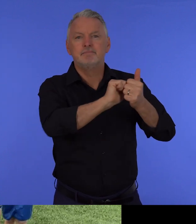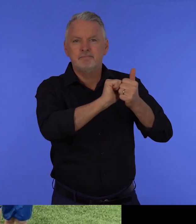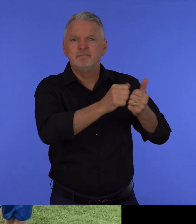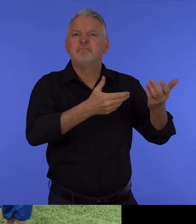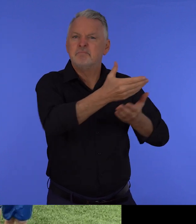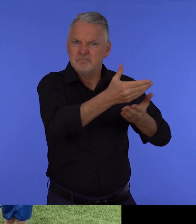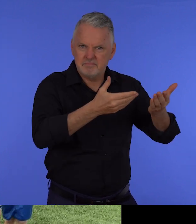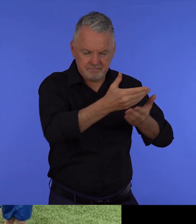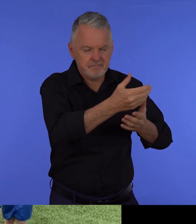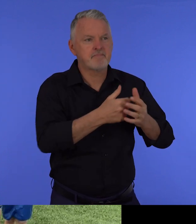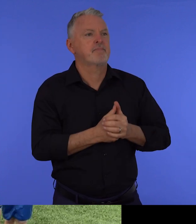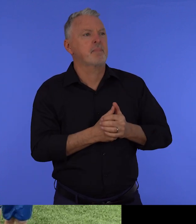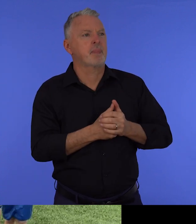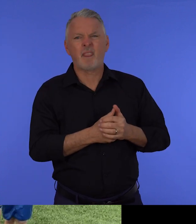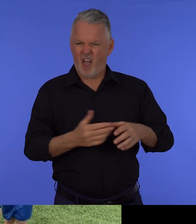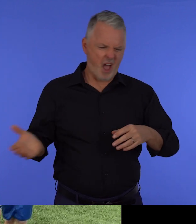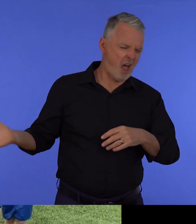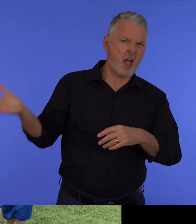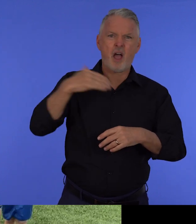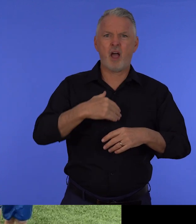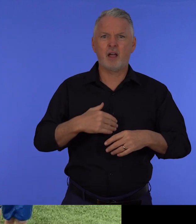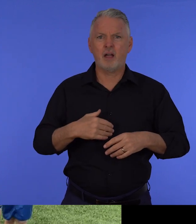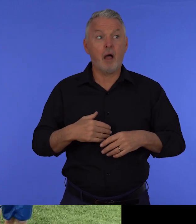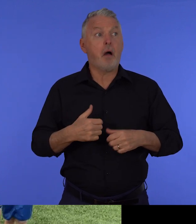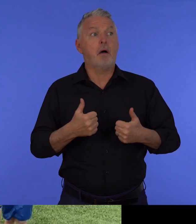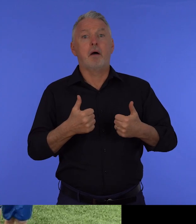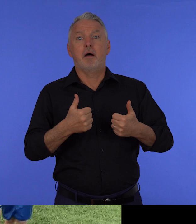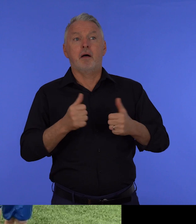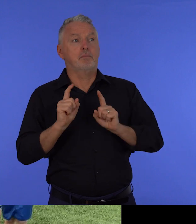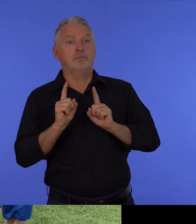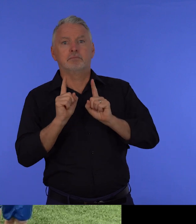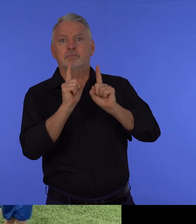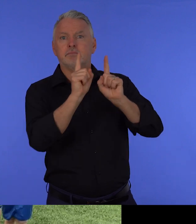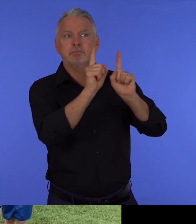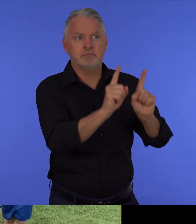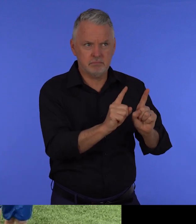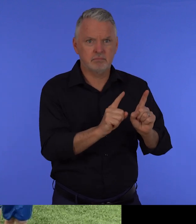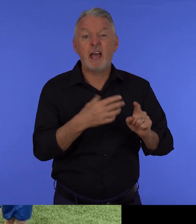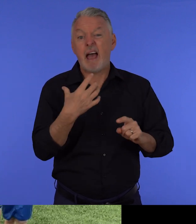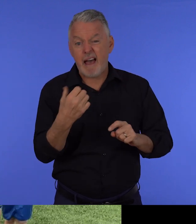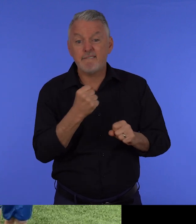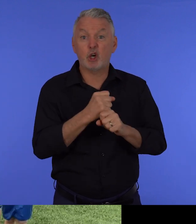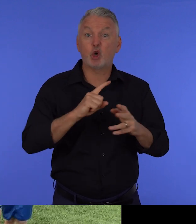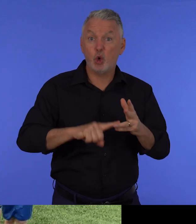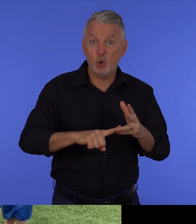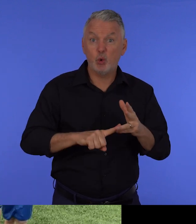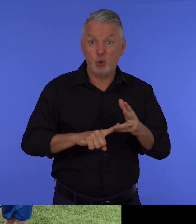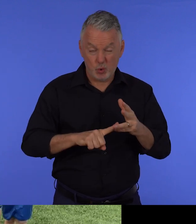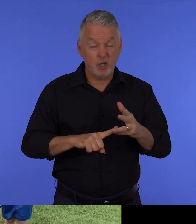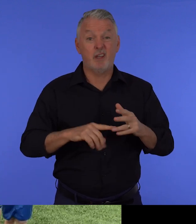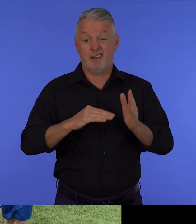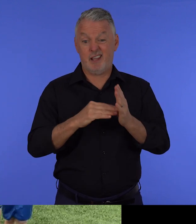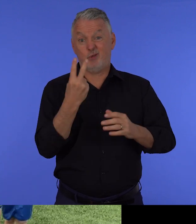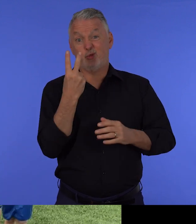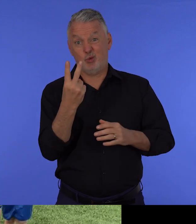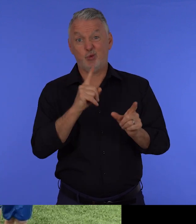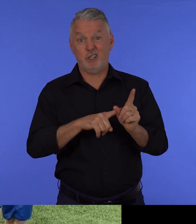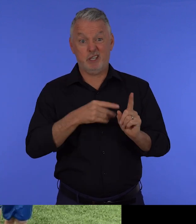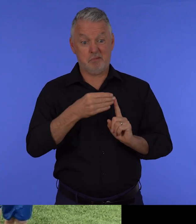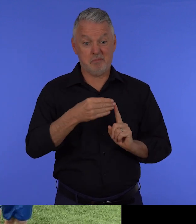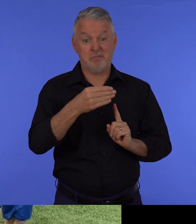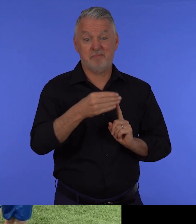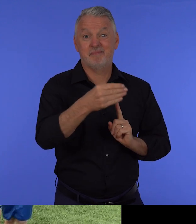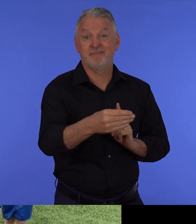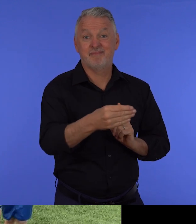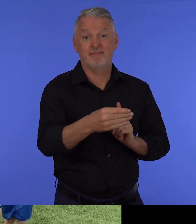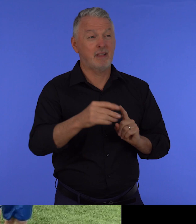at my son's school, but made that connection and said, yep, there's absolutely no reason why Aubrey can't come down and have a go. She came down, she